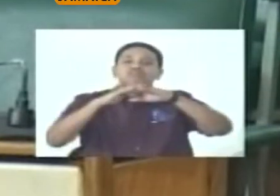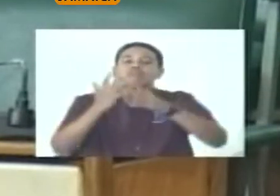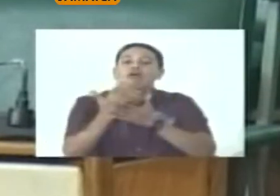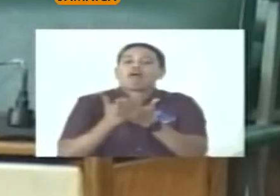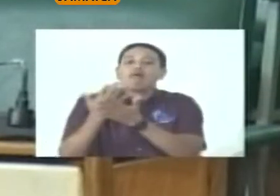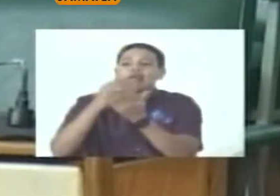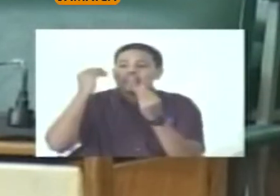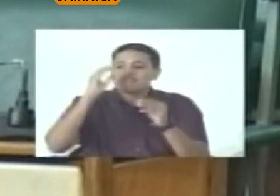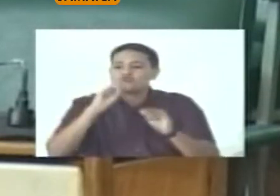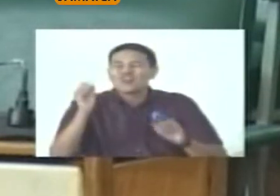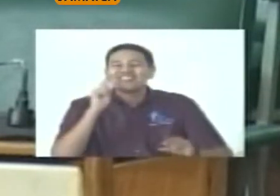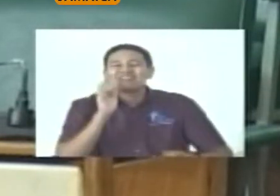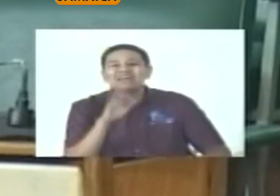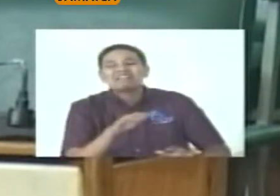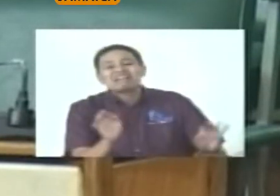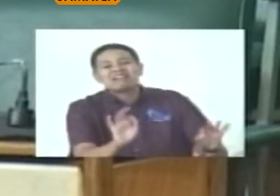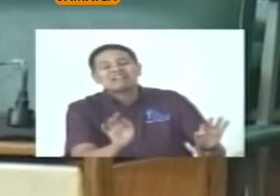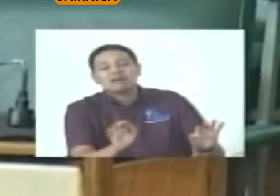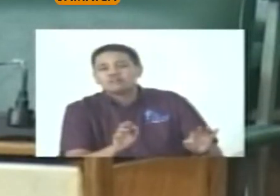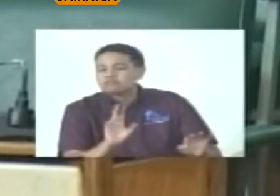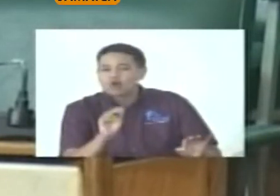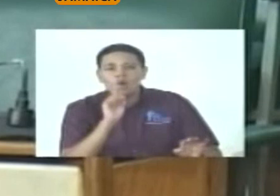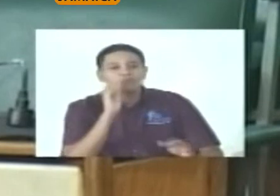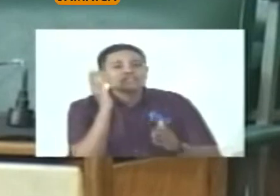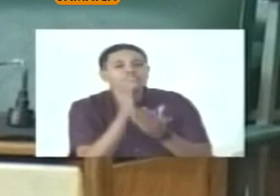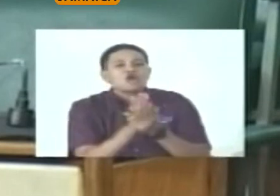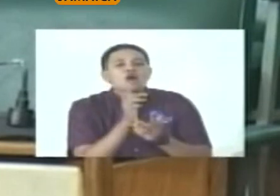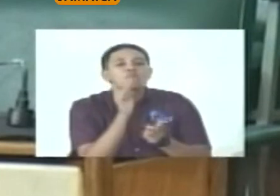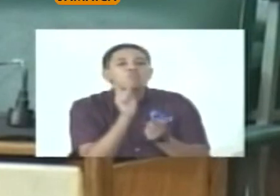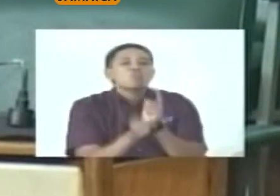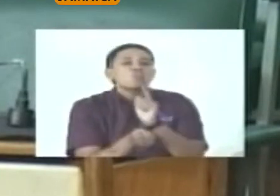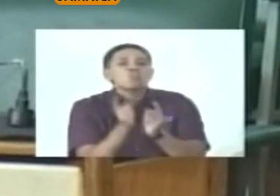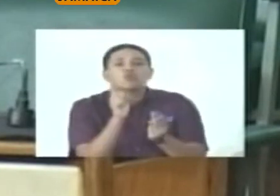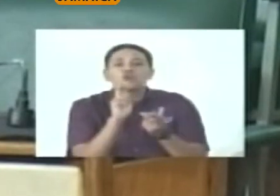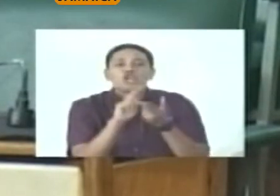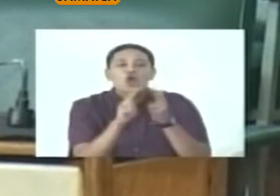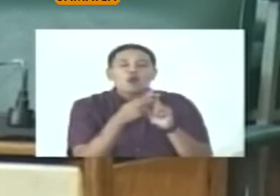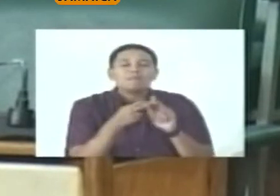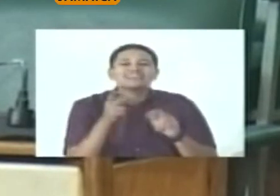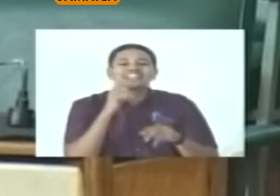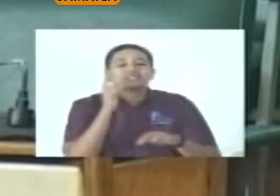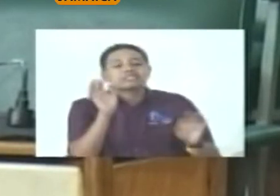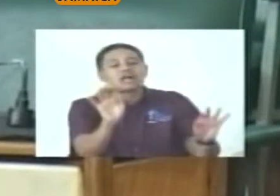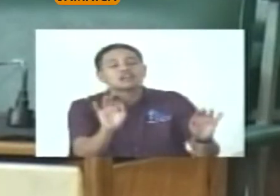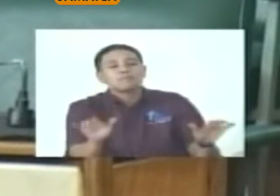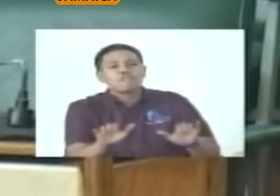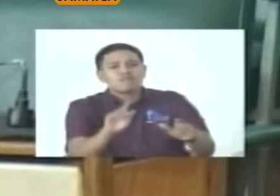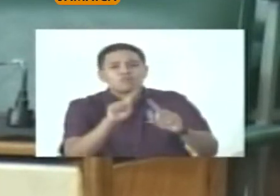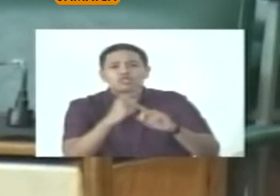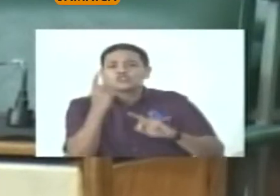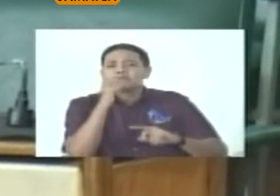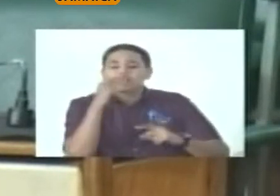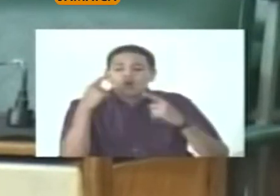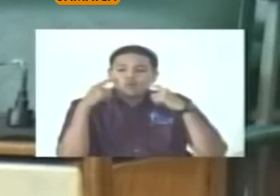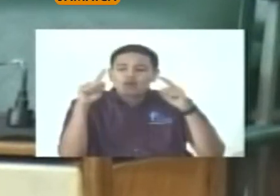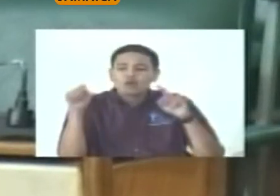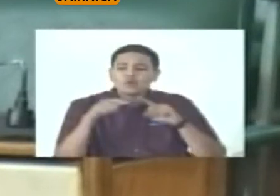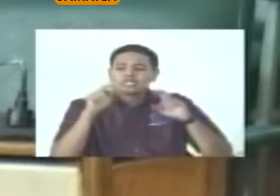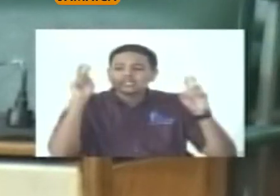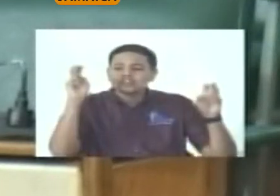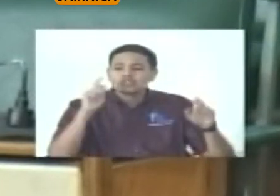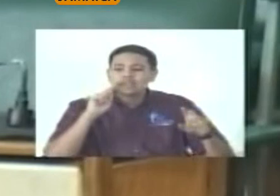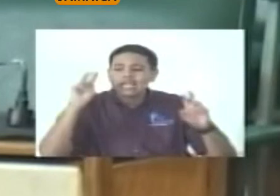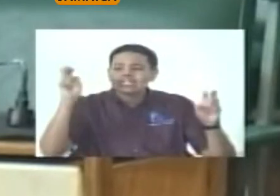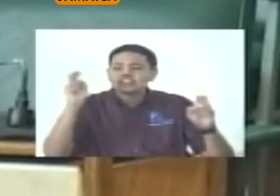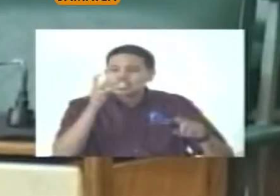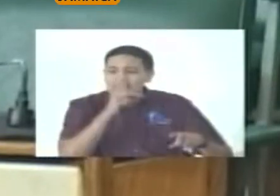to scoff at, and we must stop twisting numbers and twisting performance. When something is not working or when there's an issue, there is an issue in